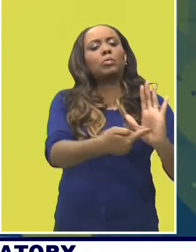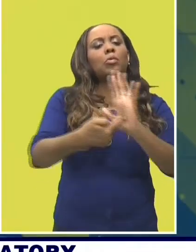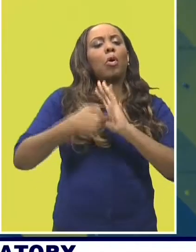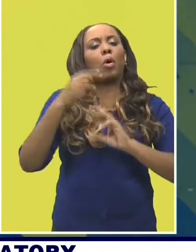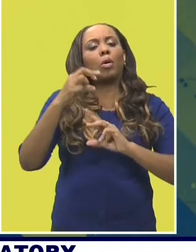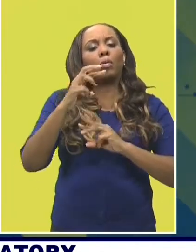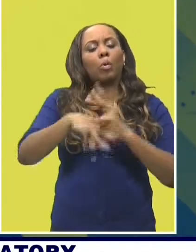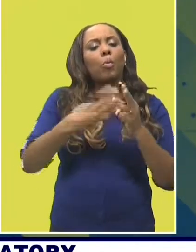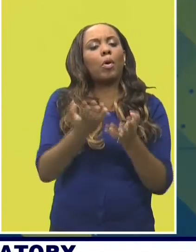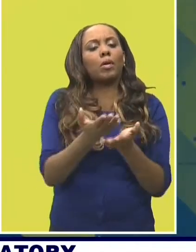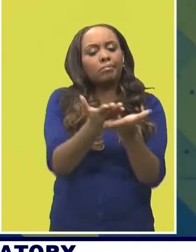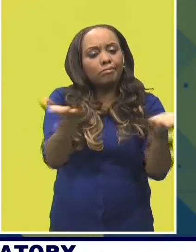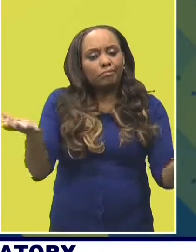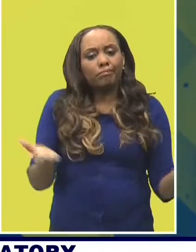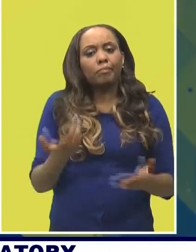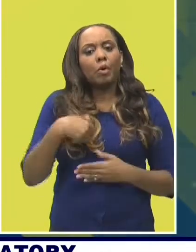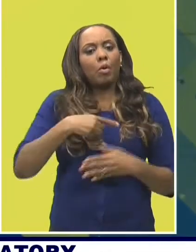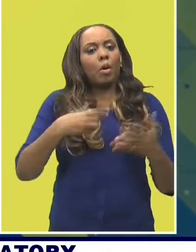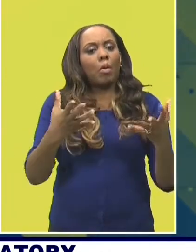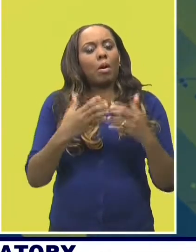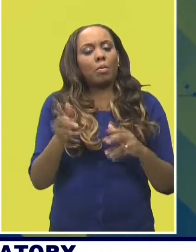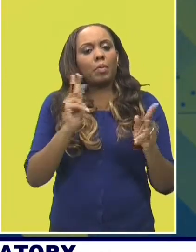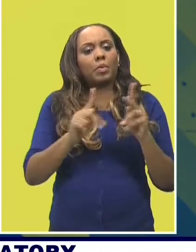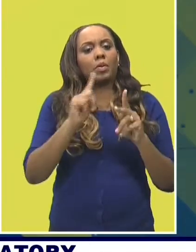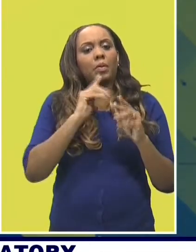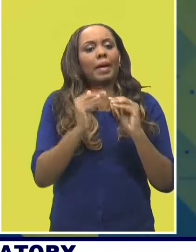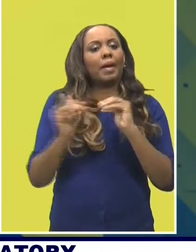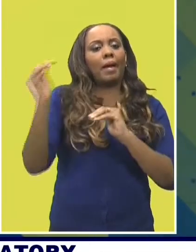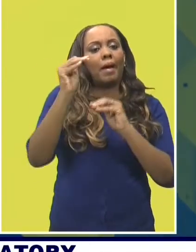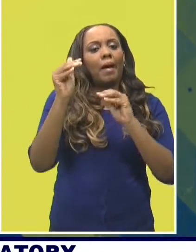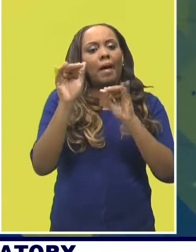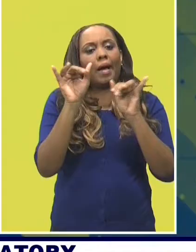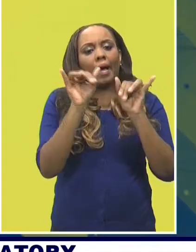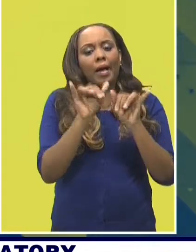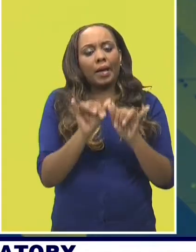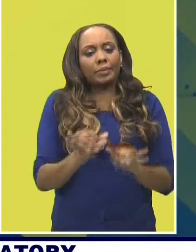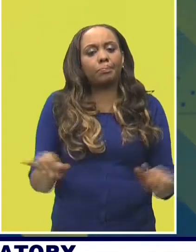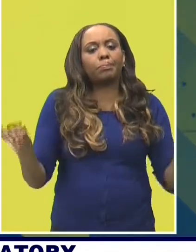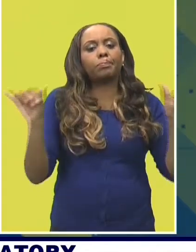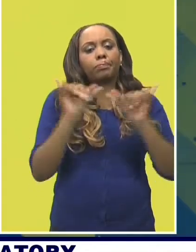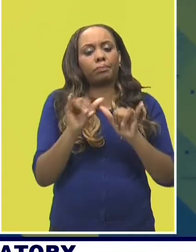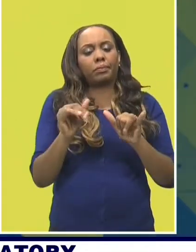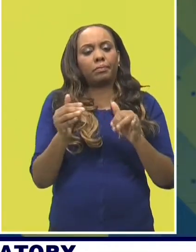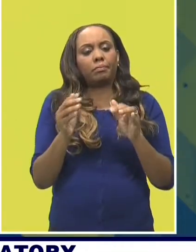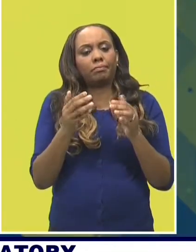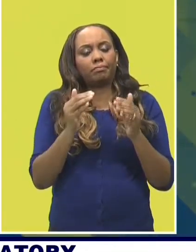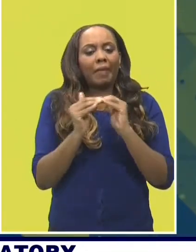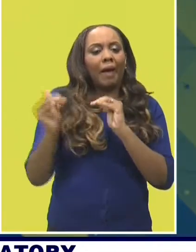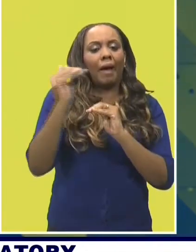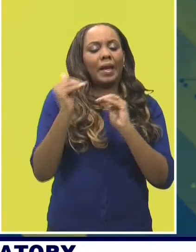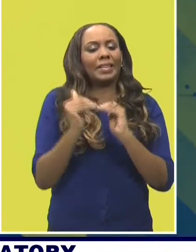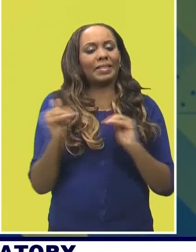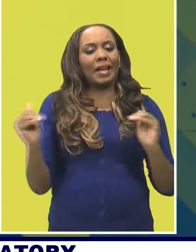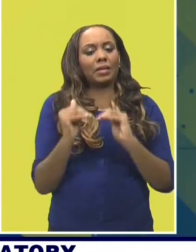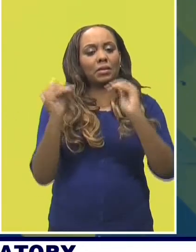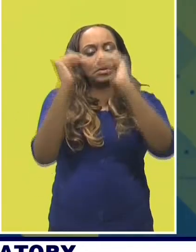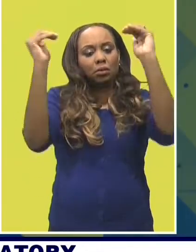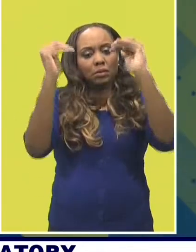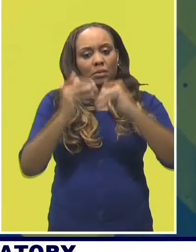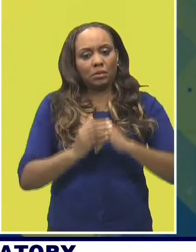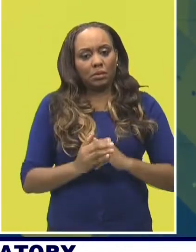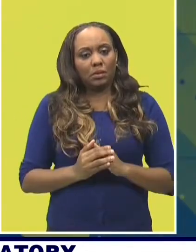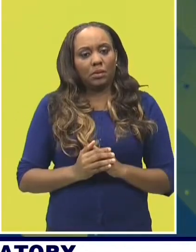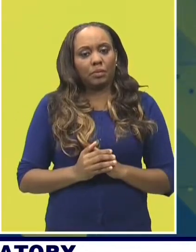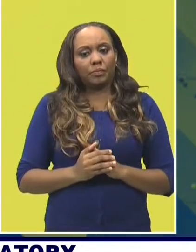to hold everyone to the highest standards and to be held to those high standards ourselves. So I am expecting that by the time of